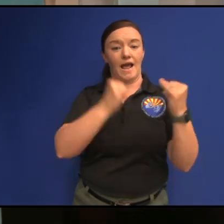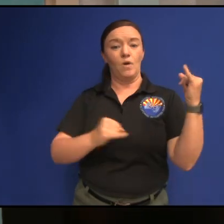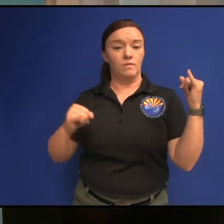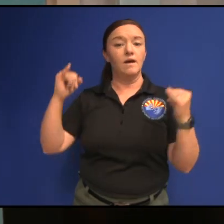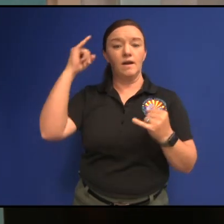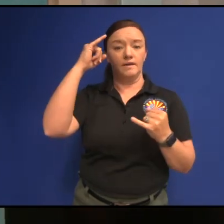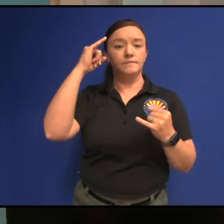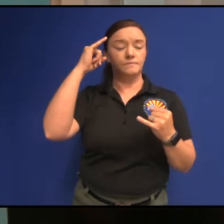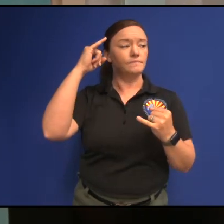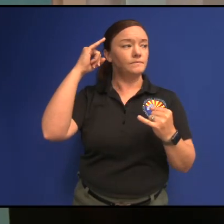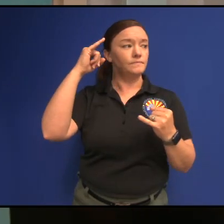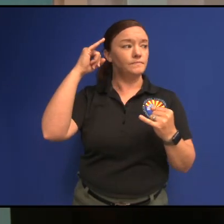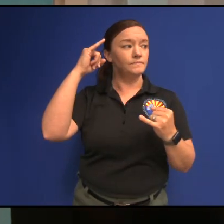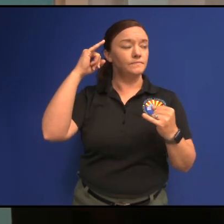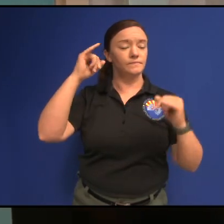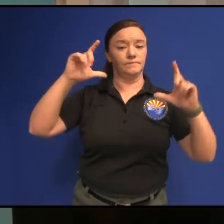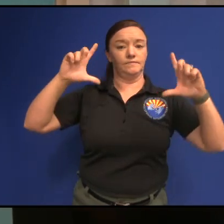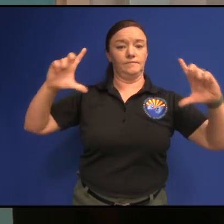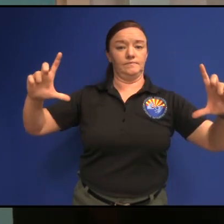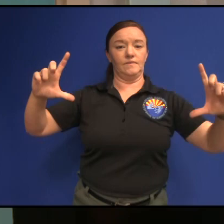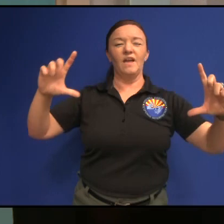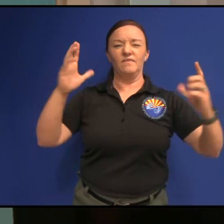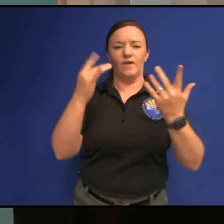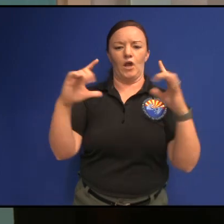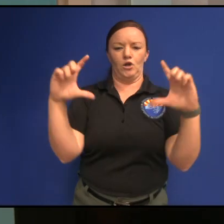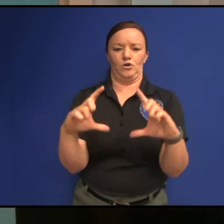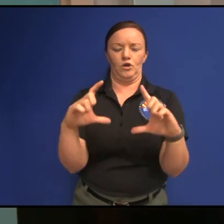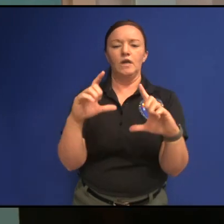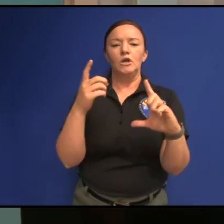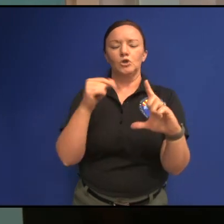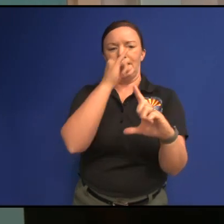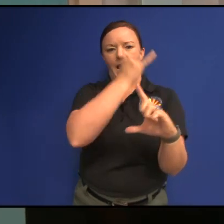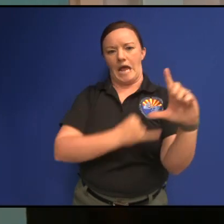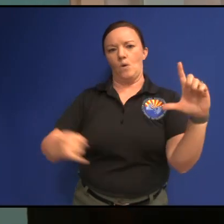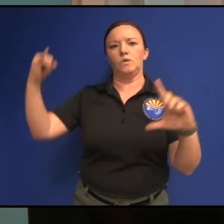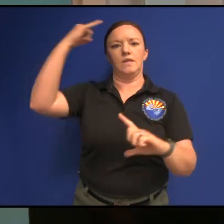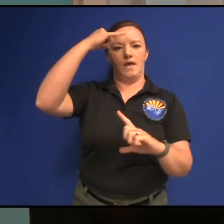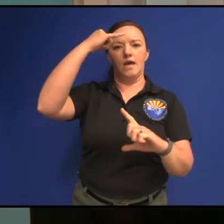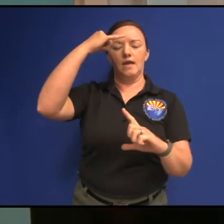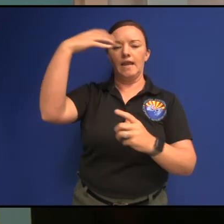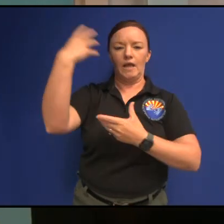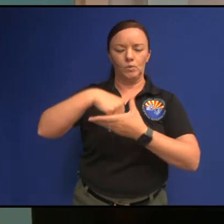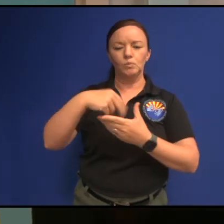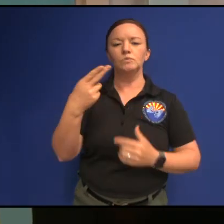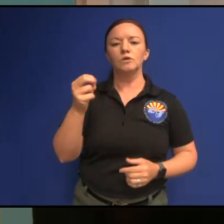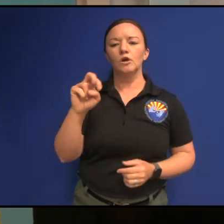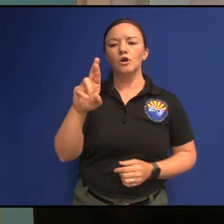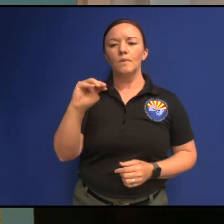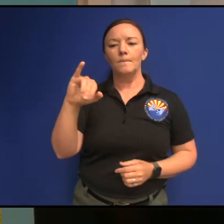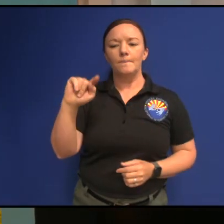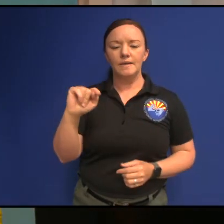here that I'm tracing. It does cover the entirety of the Hermit's Peak fire